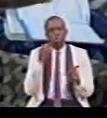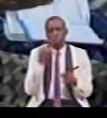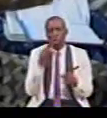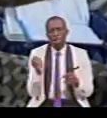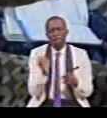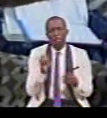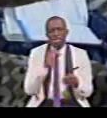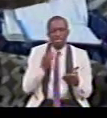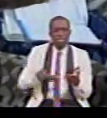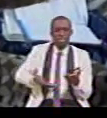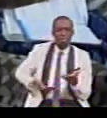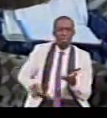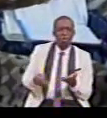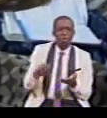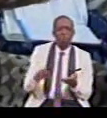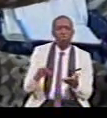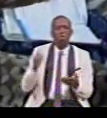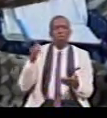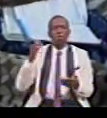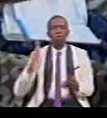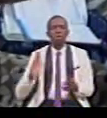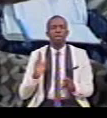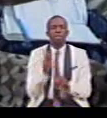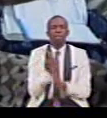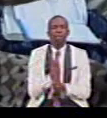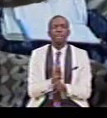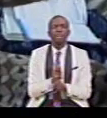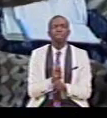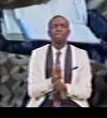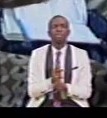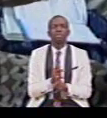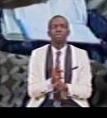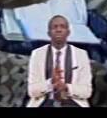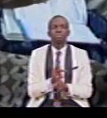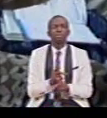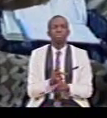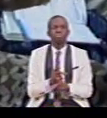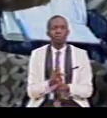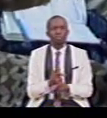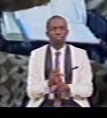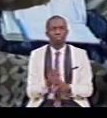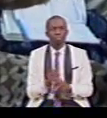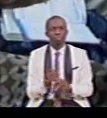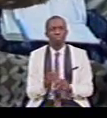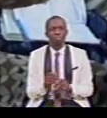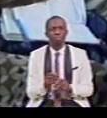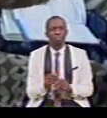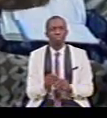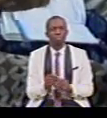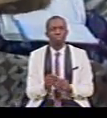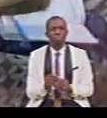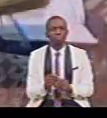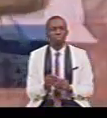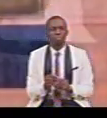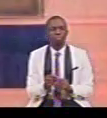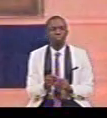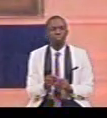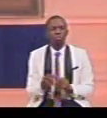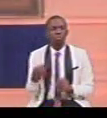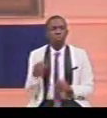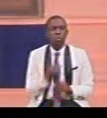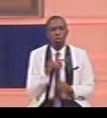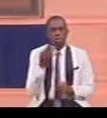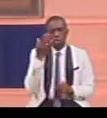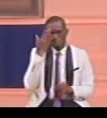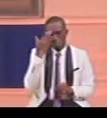touches him not wherever they're coming from they cannot touch you and we know